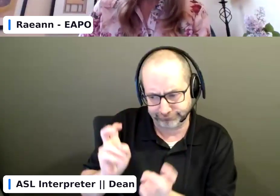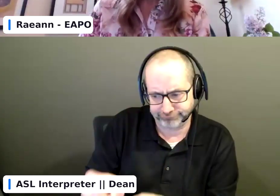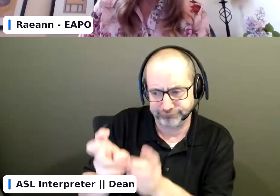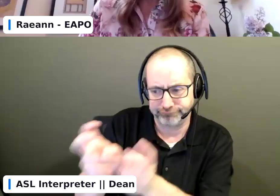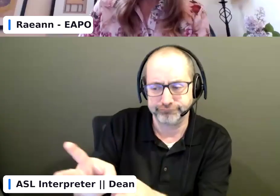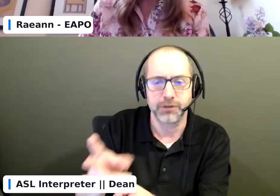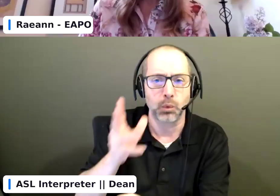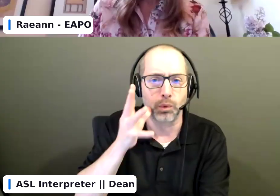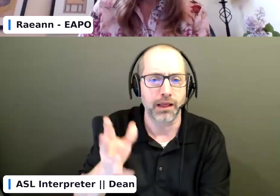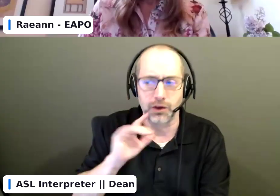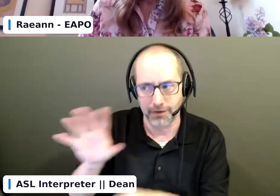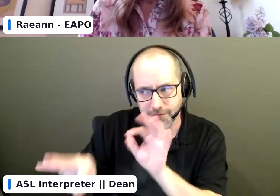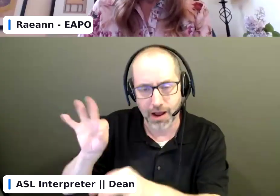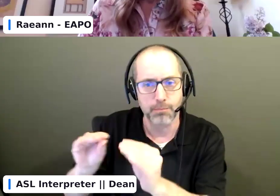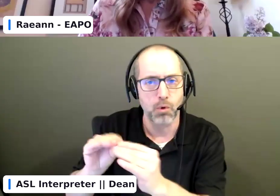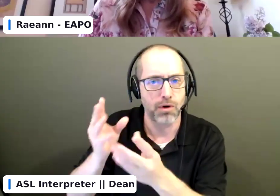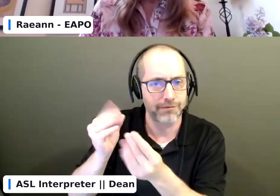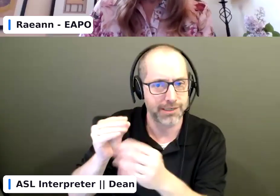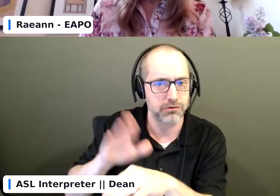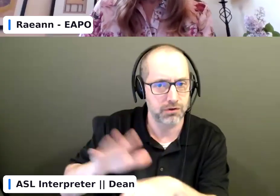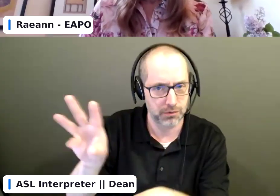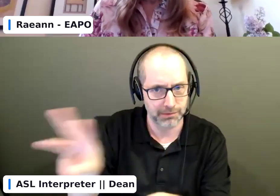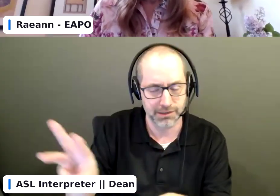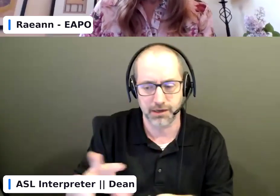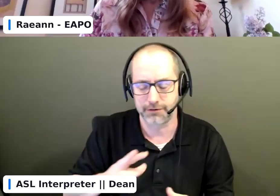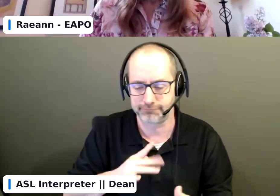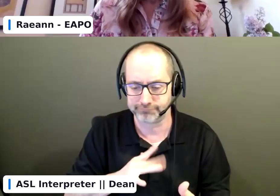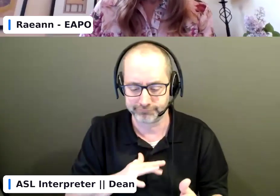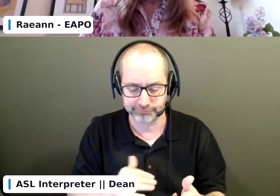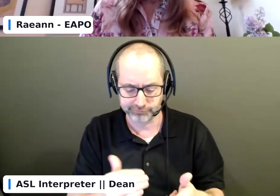more information, it would be very helpful. What about